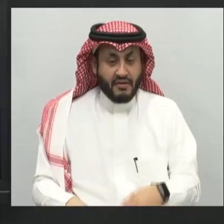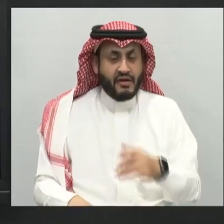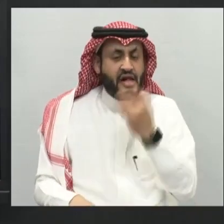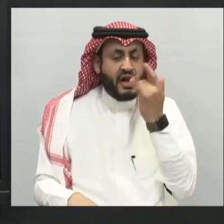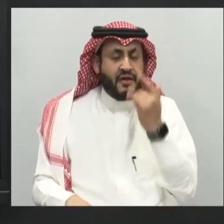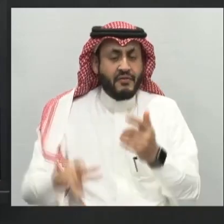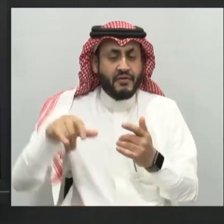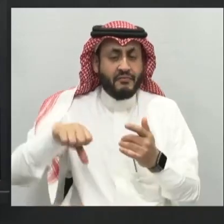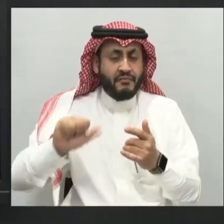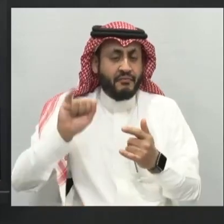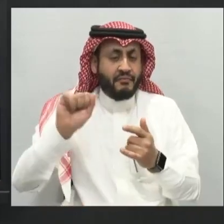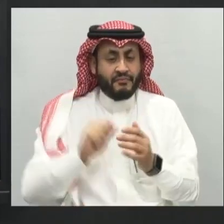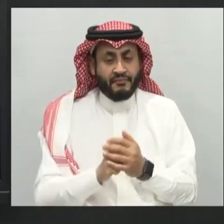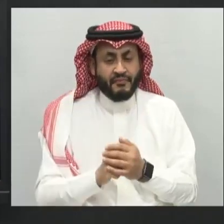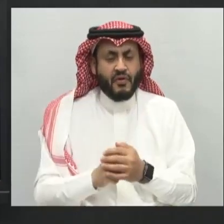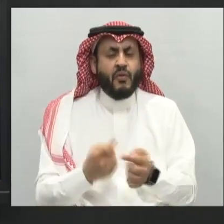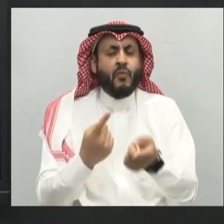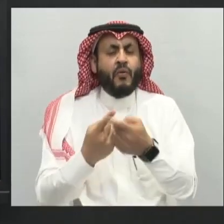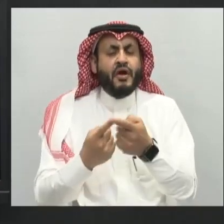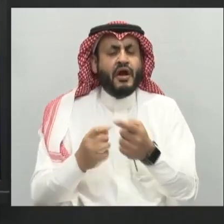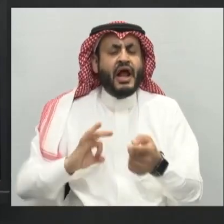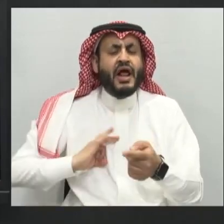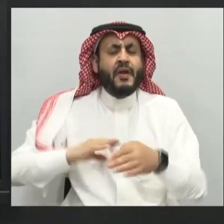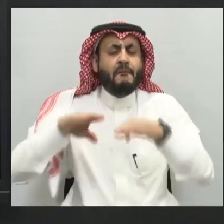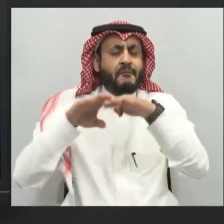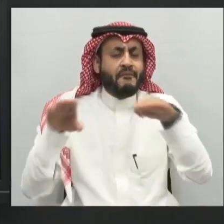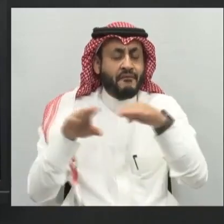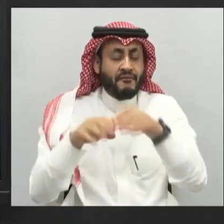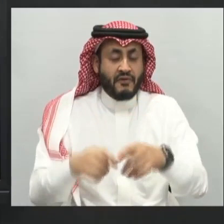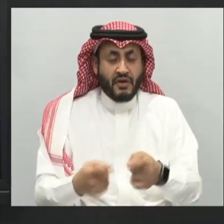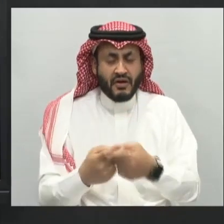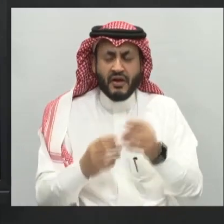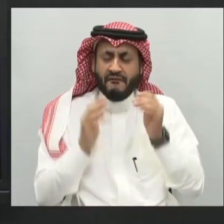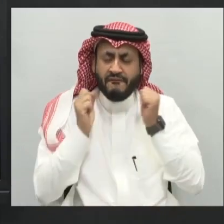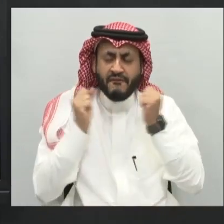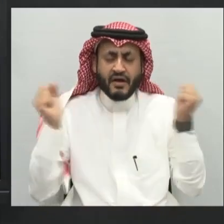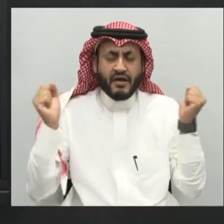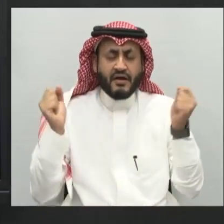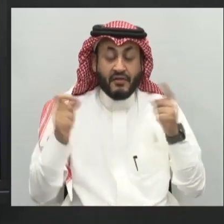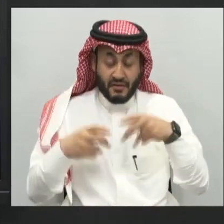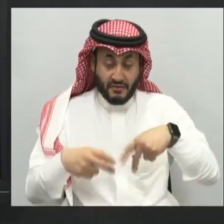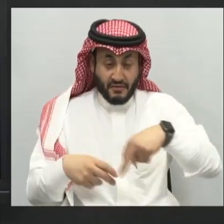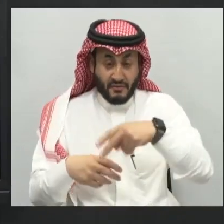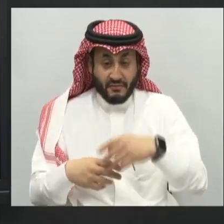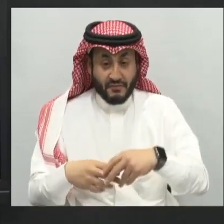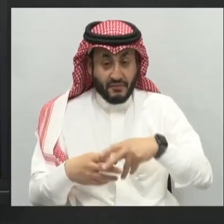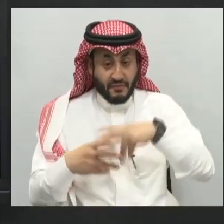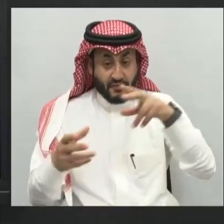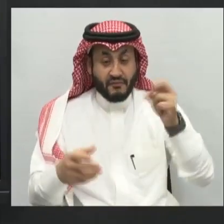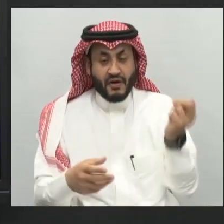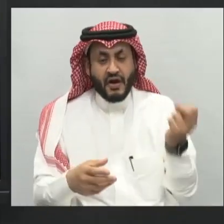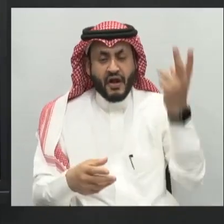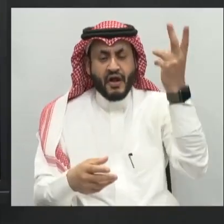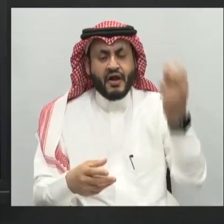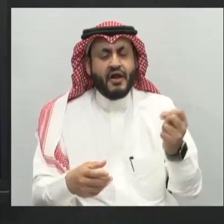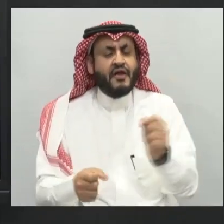So, throughout the day, think about it. You wake up and then you start your day, and then at the end, what